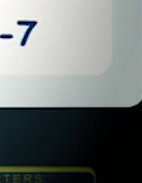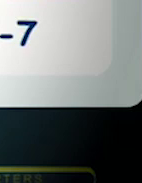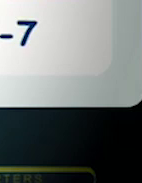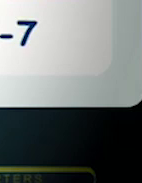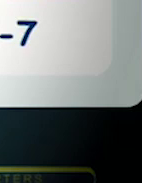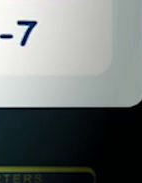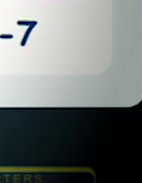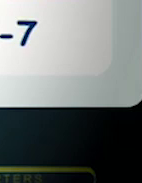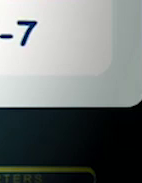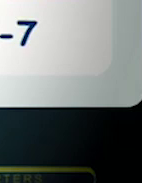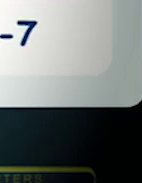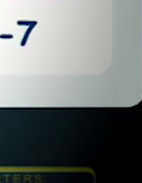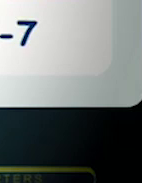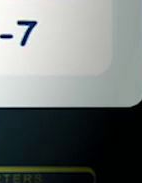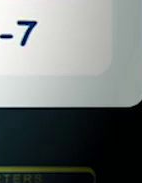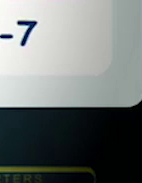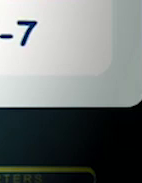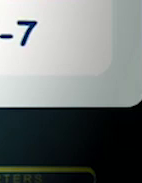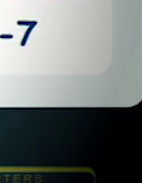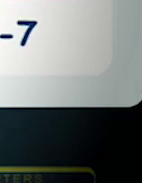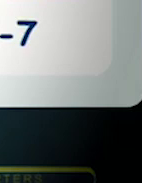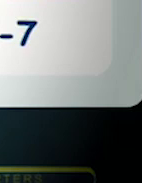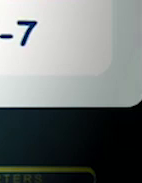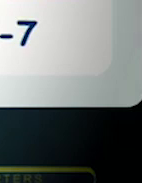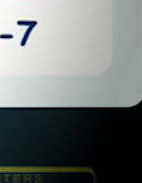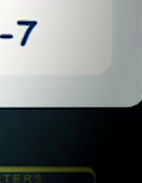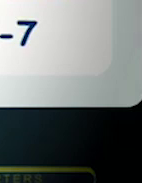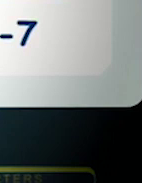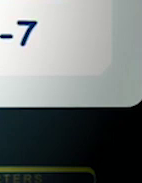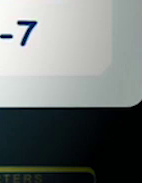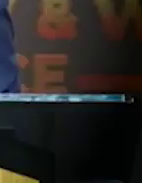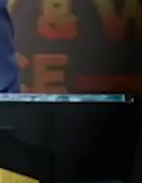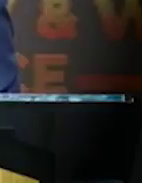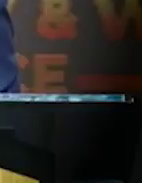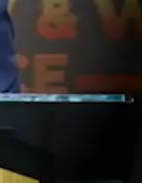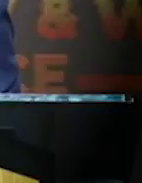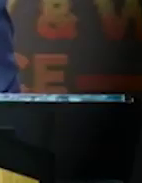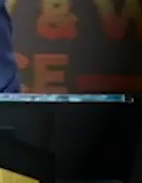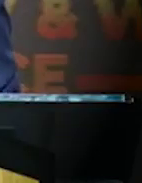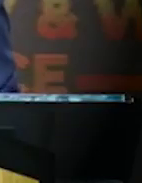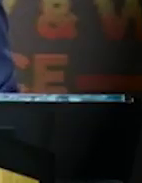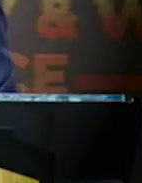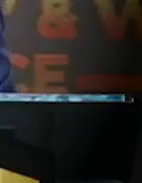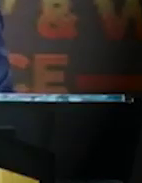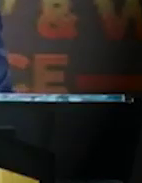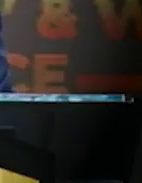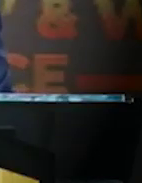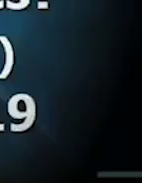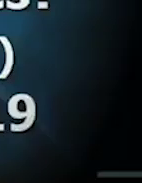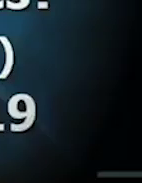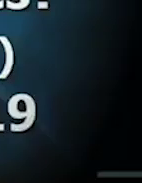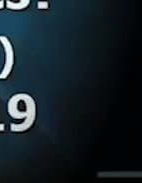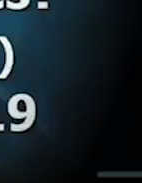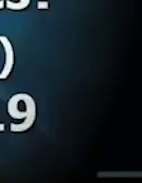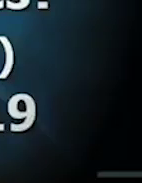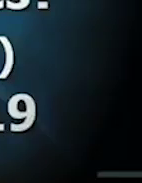what is our hope, our joy, or the crown in which we will glory in the presence of our